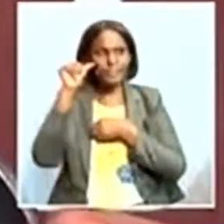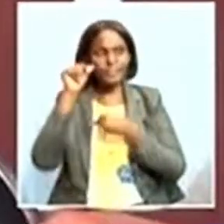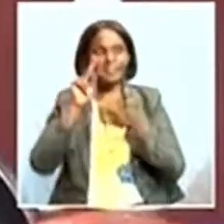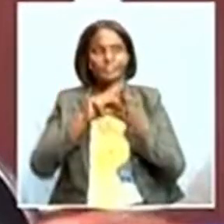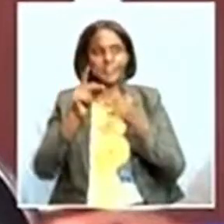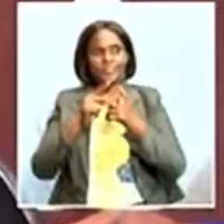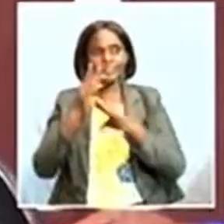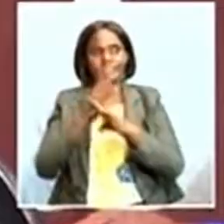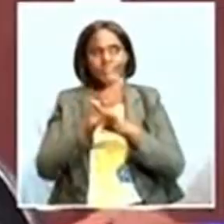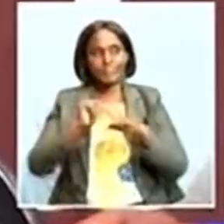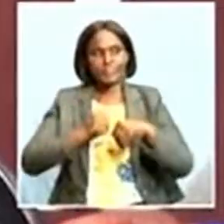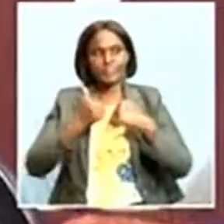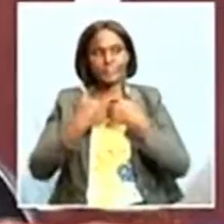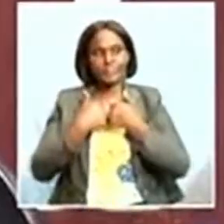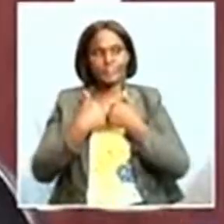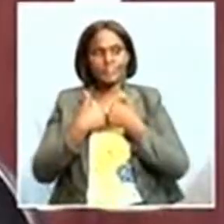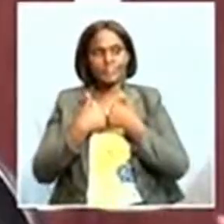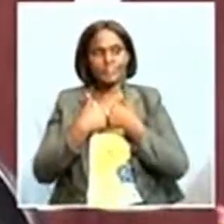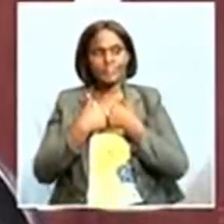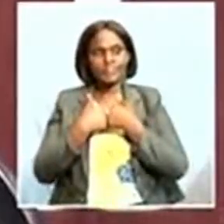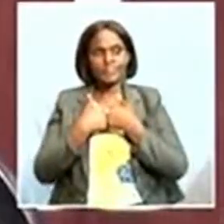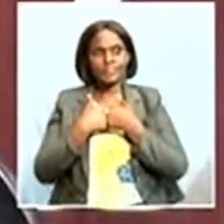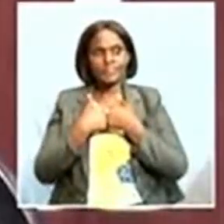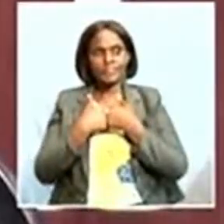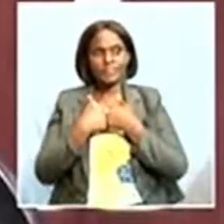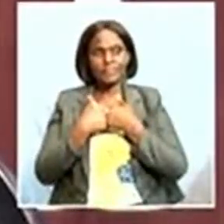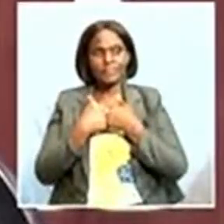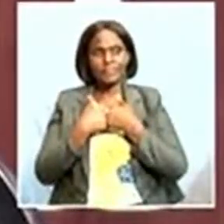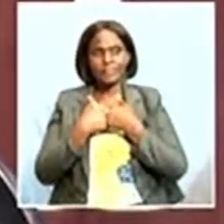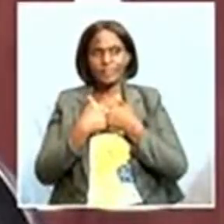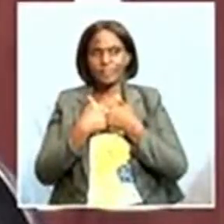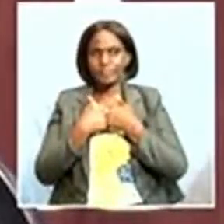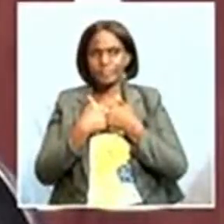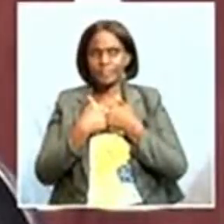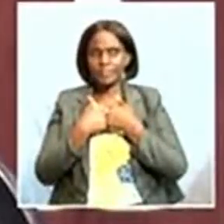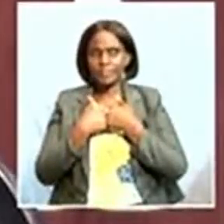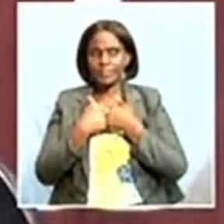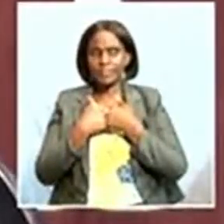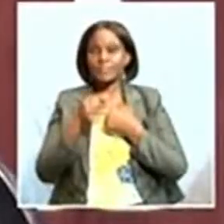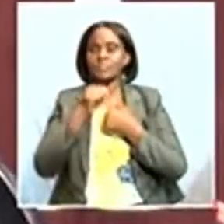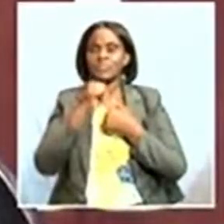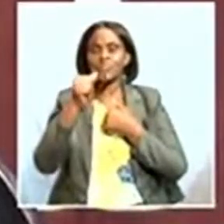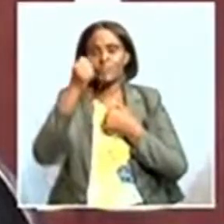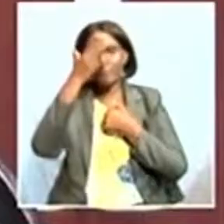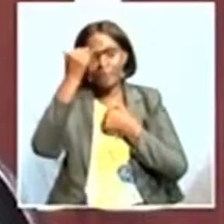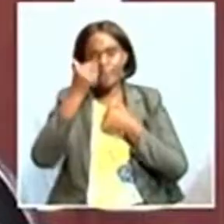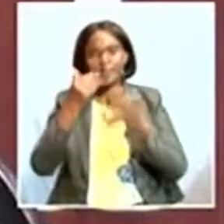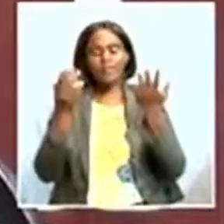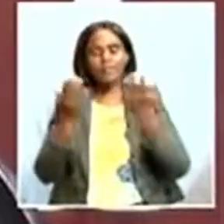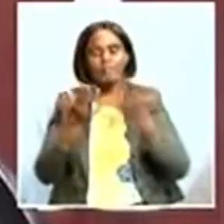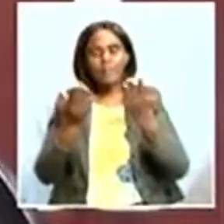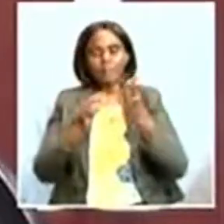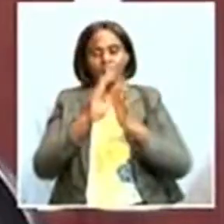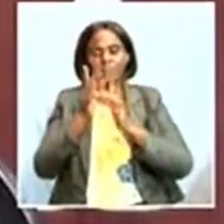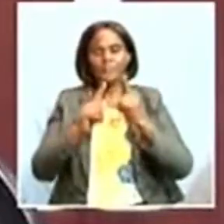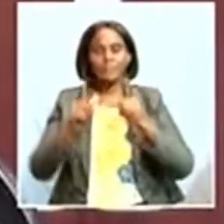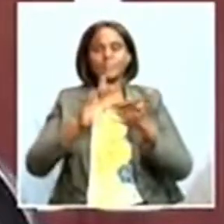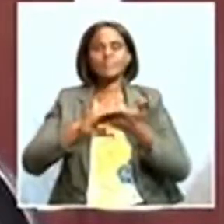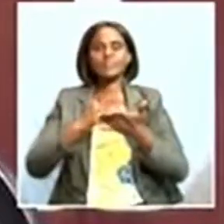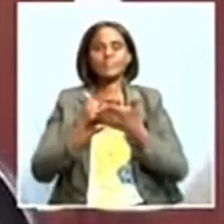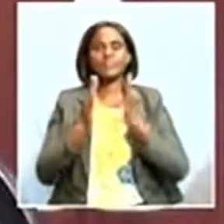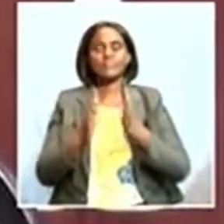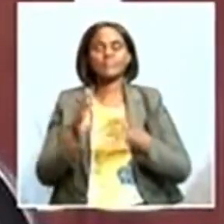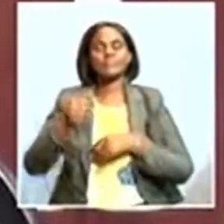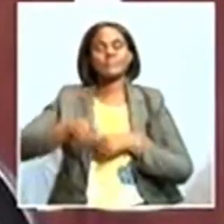but before we do that, we do not forget to mention that we are joined by our sign language interpreters